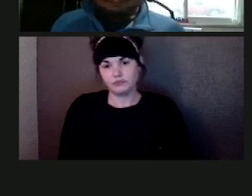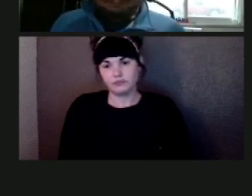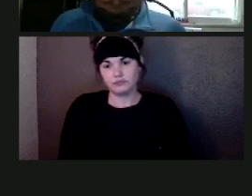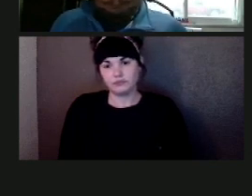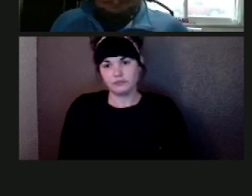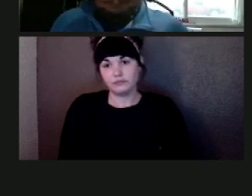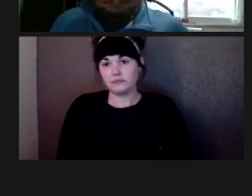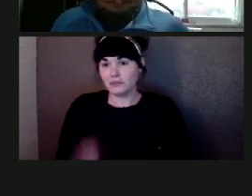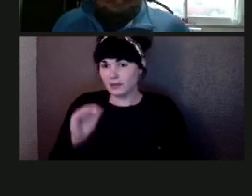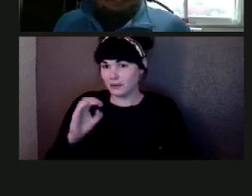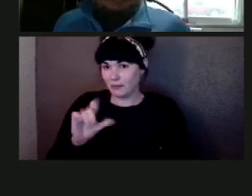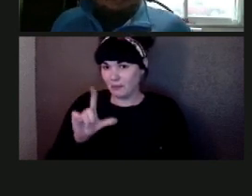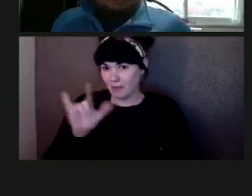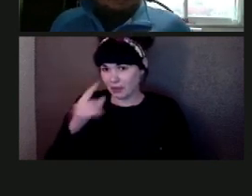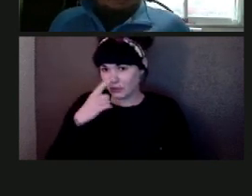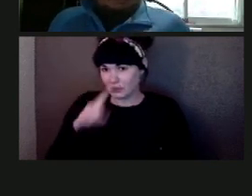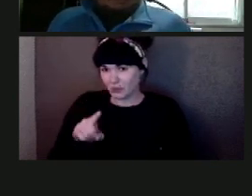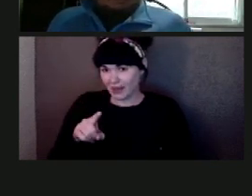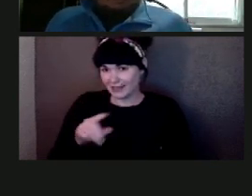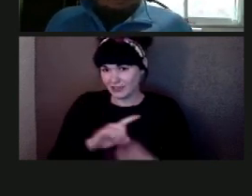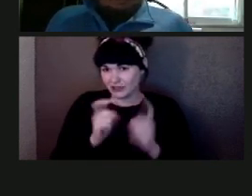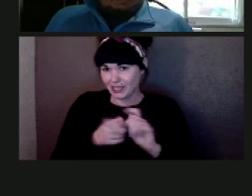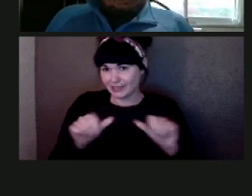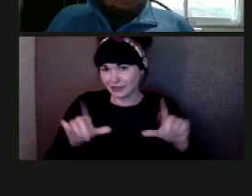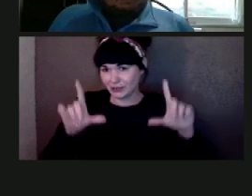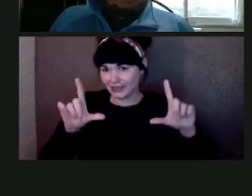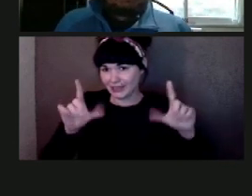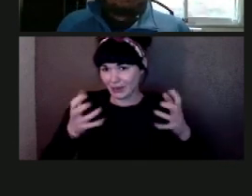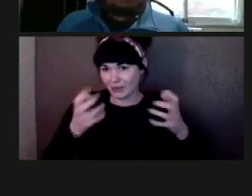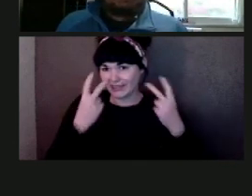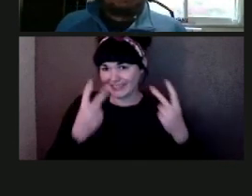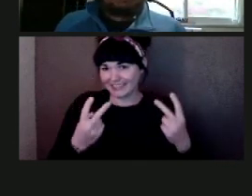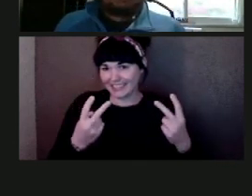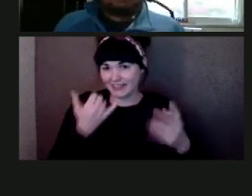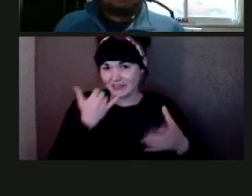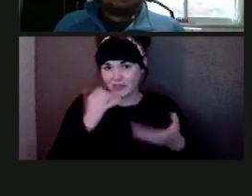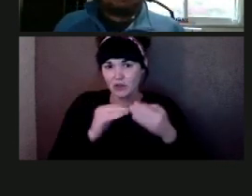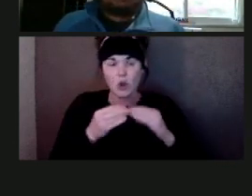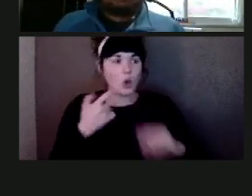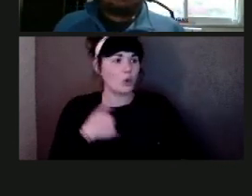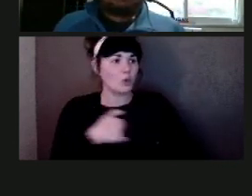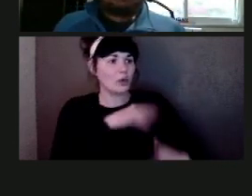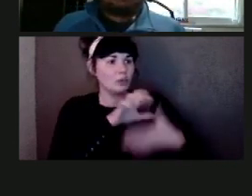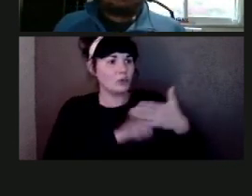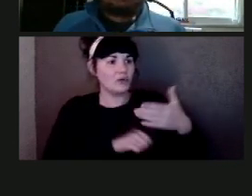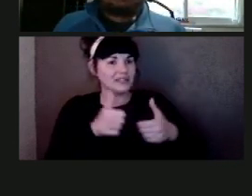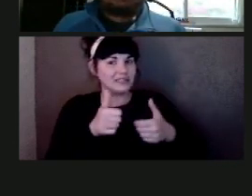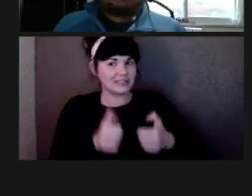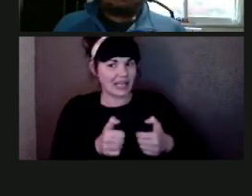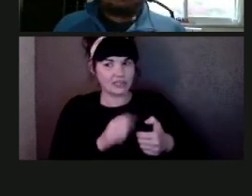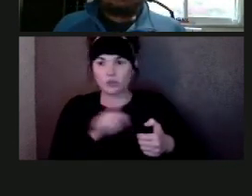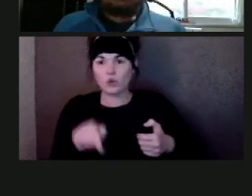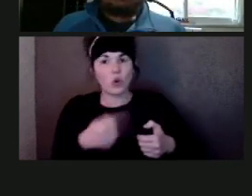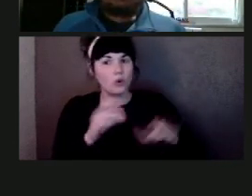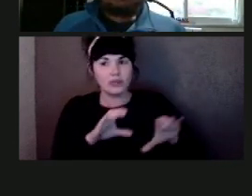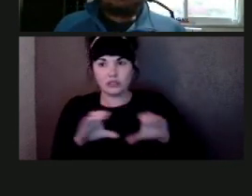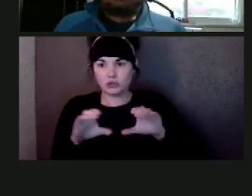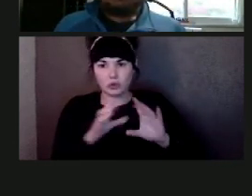Molly, can you change the screen so that the text message line can come up? We took away the text message line. We're just doing messages in the chat. Oh,